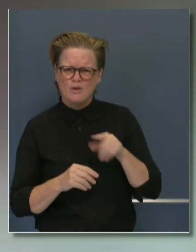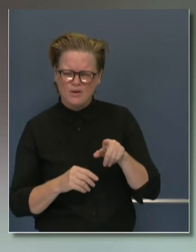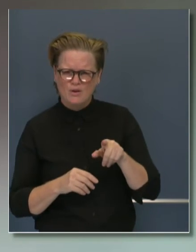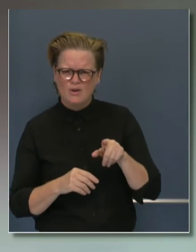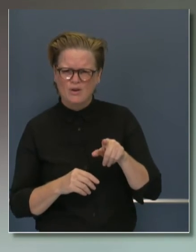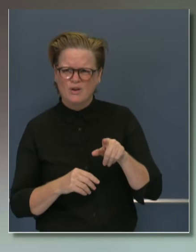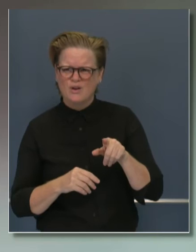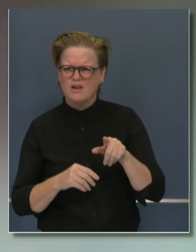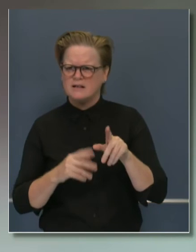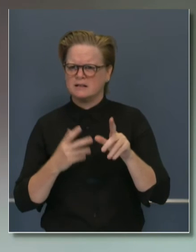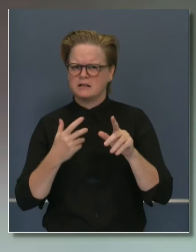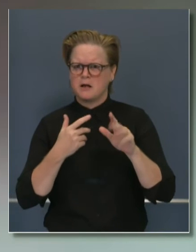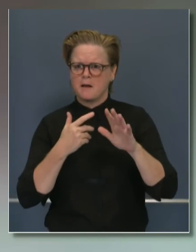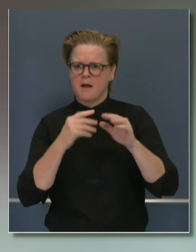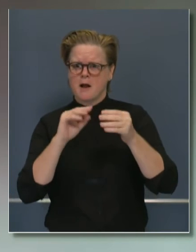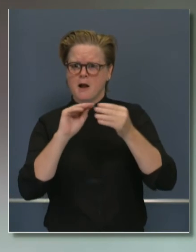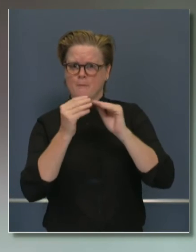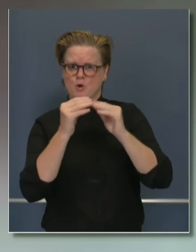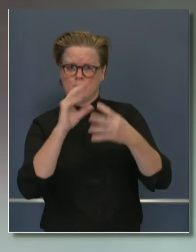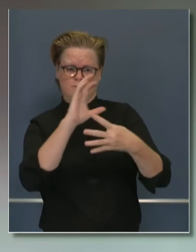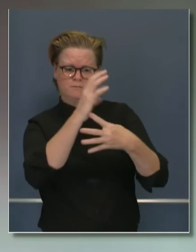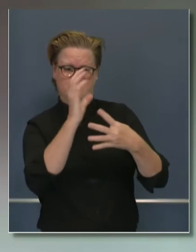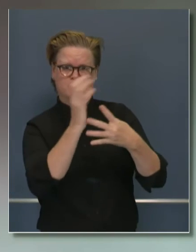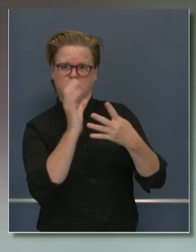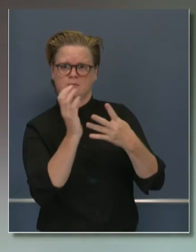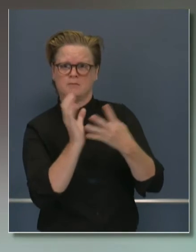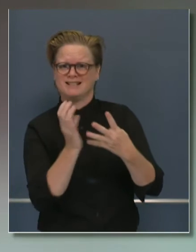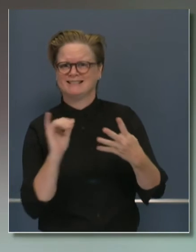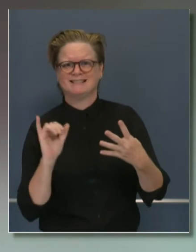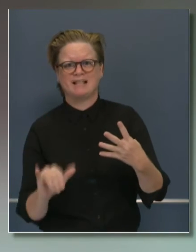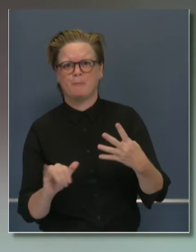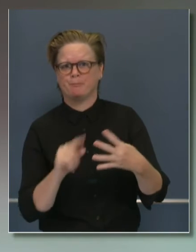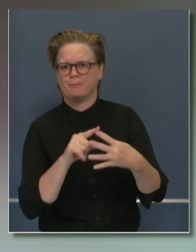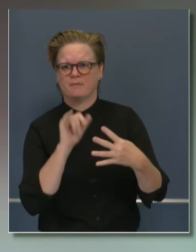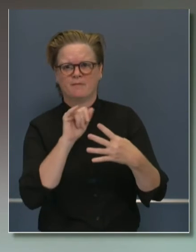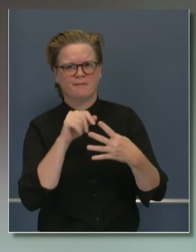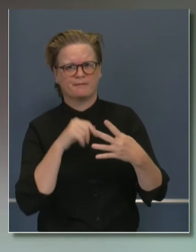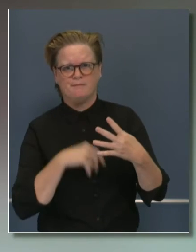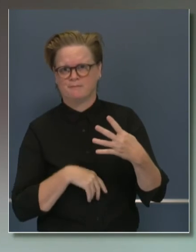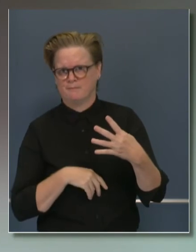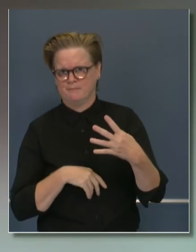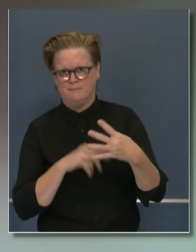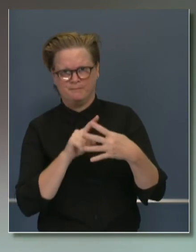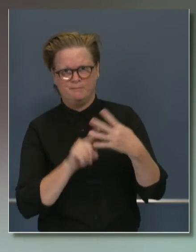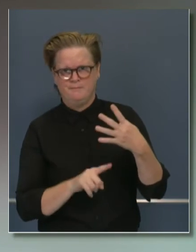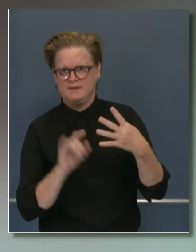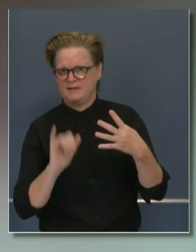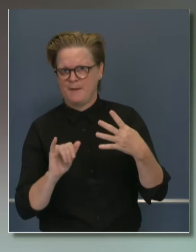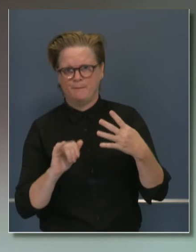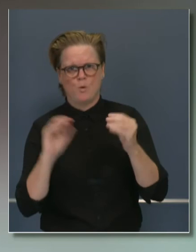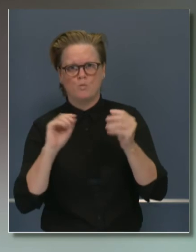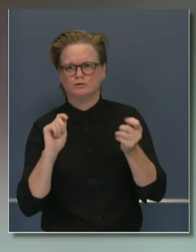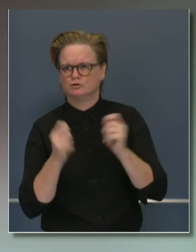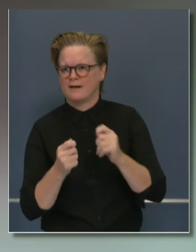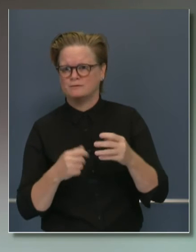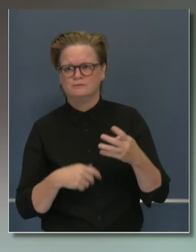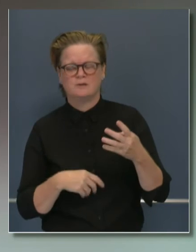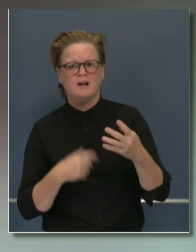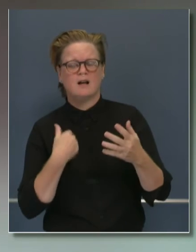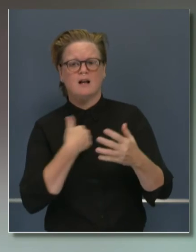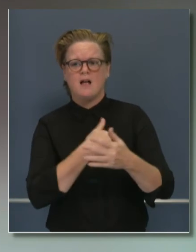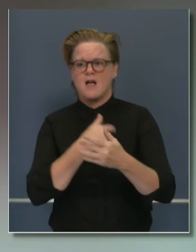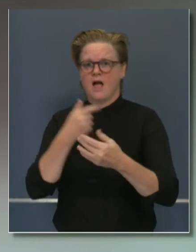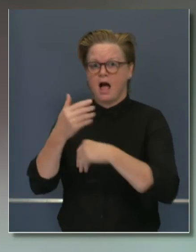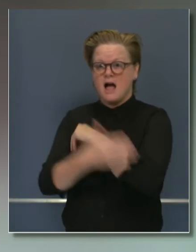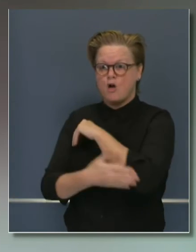tier movements, so we didn't. And we agreed that if a county needed to move, we would move them quickly so that we could begin to stem the tide